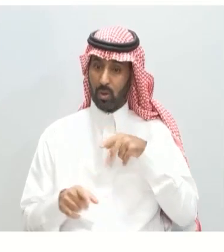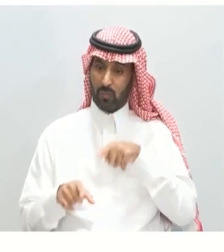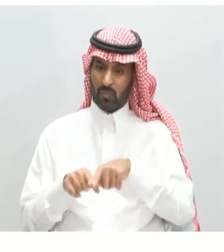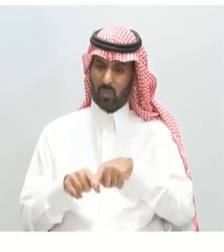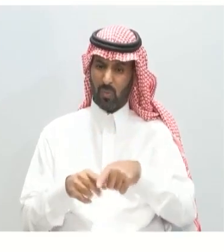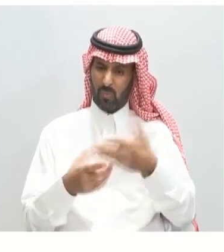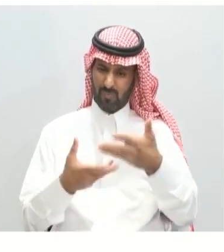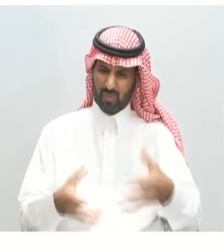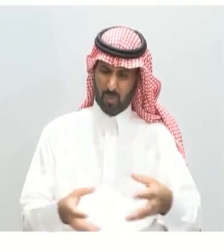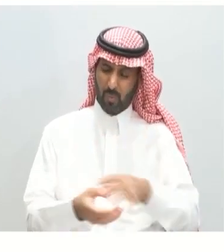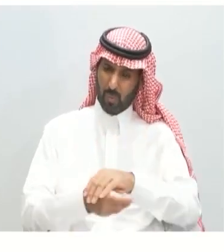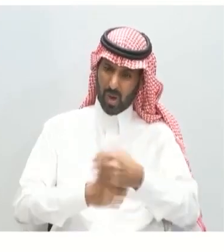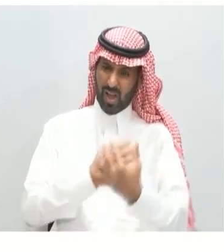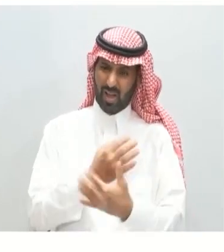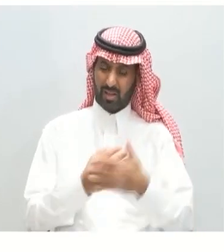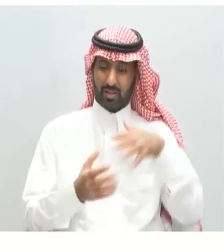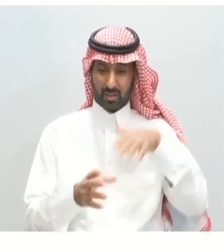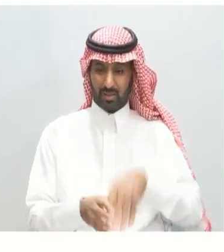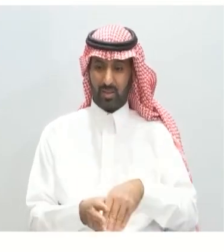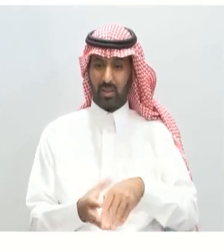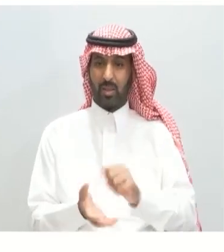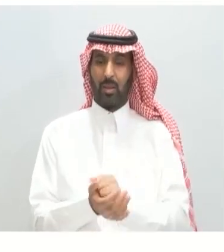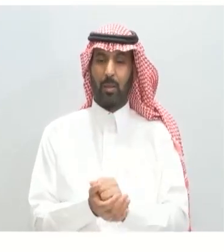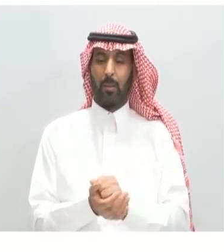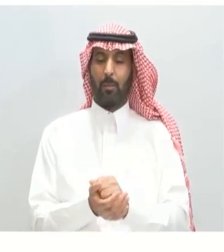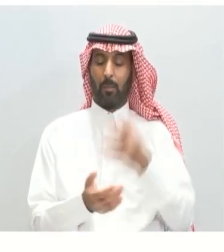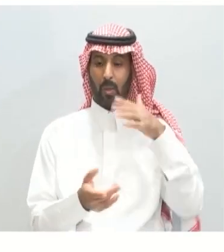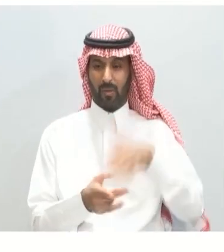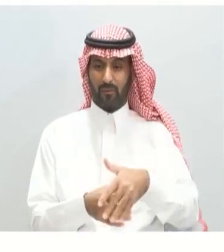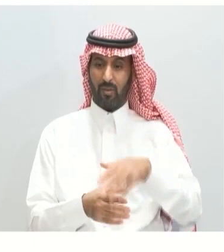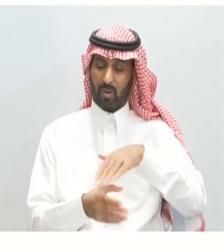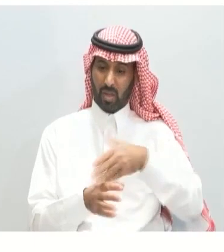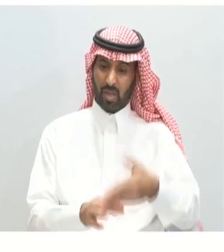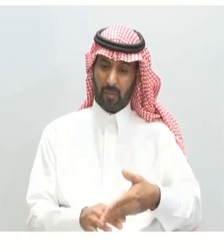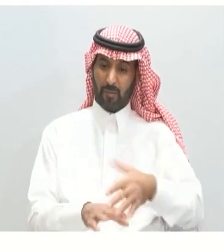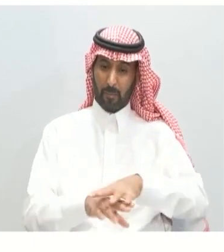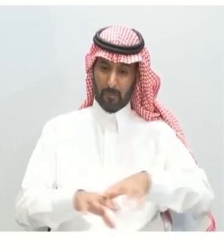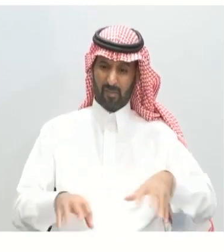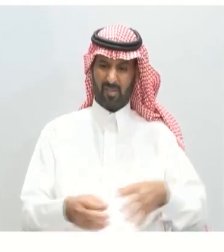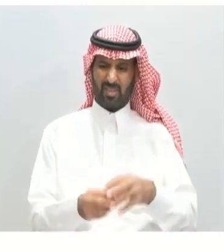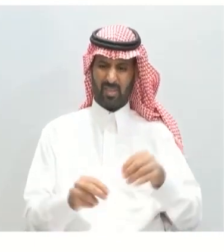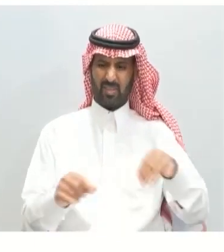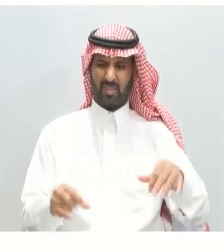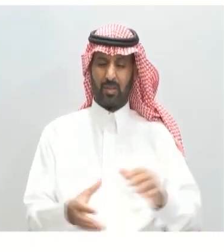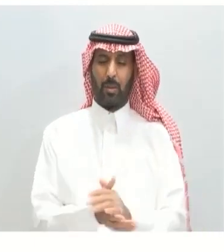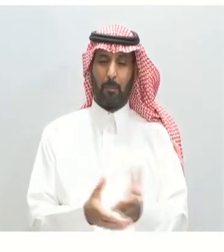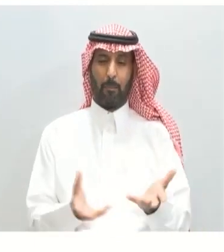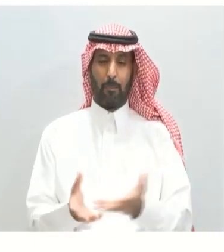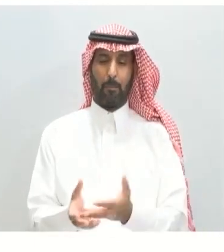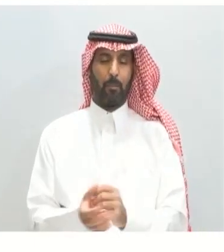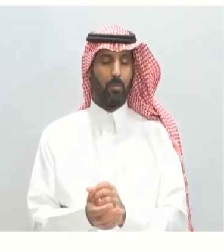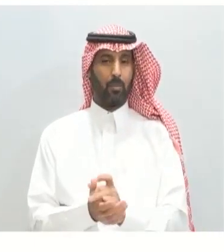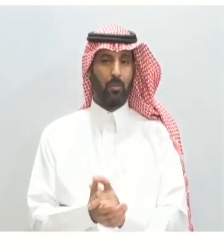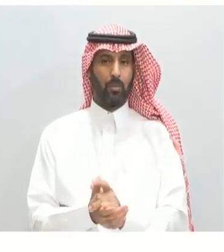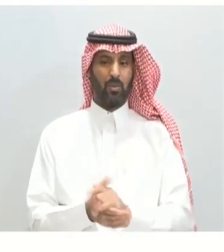mud? What will happen if your friend falls over in the mud here? So what